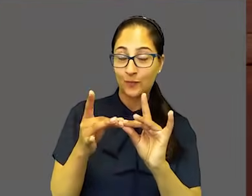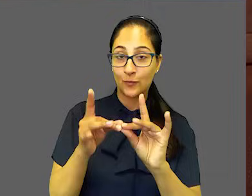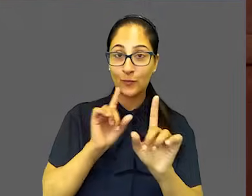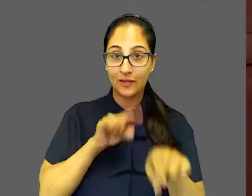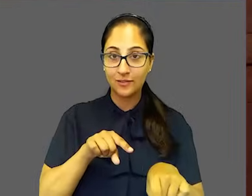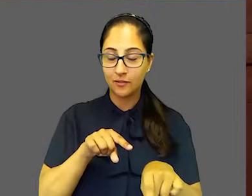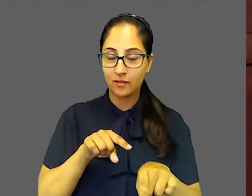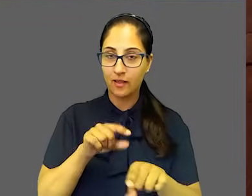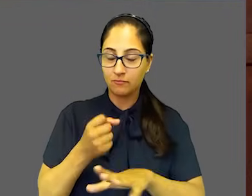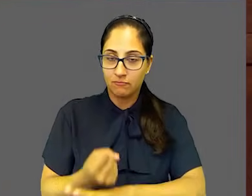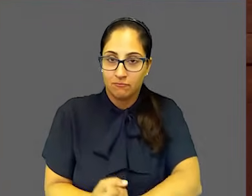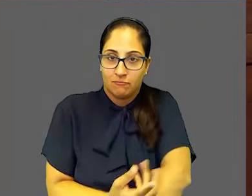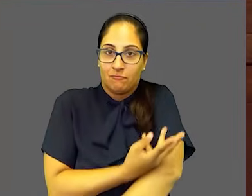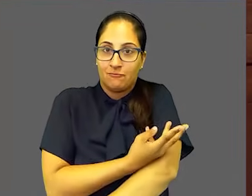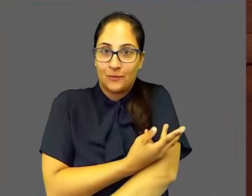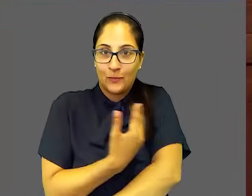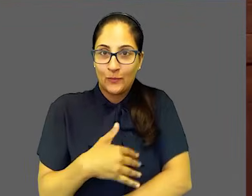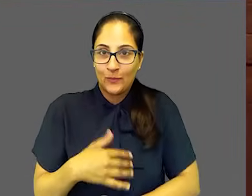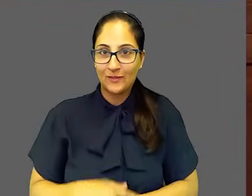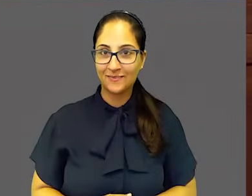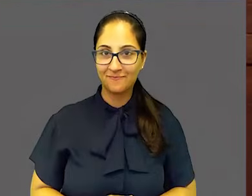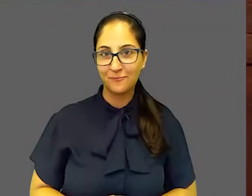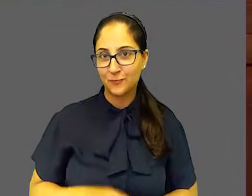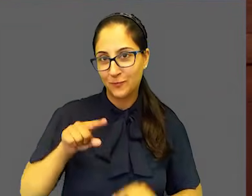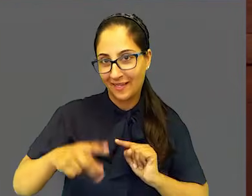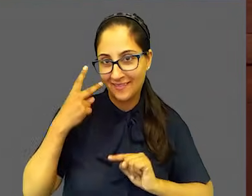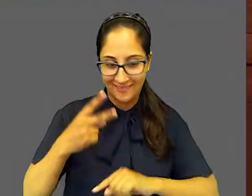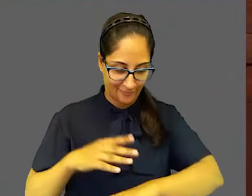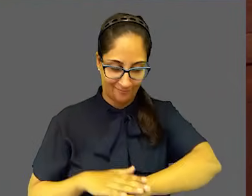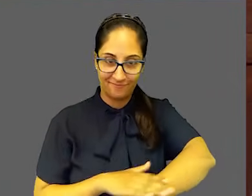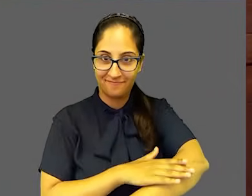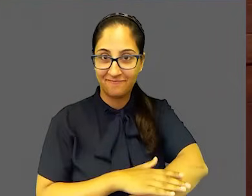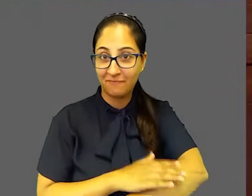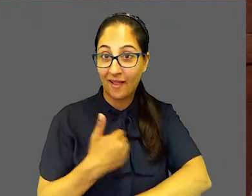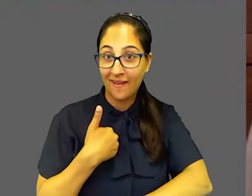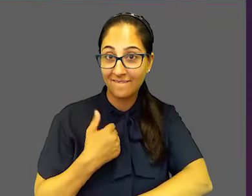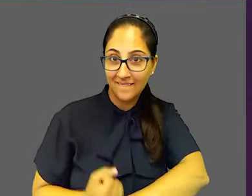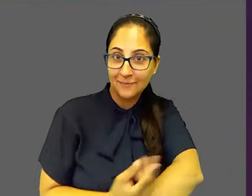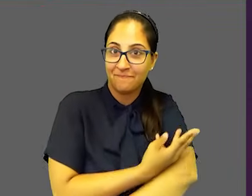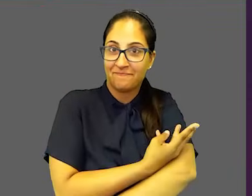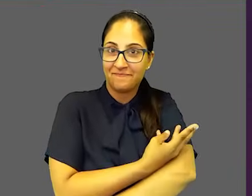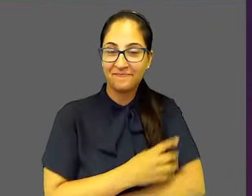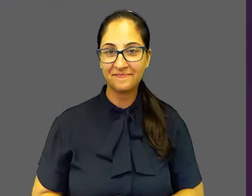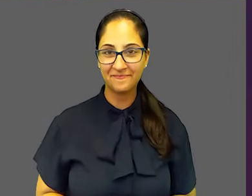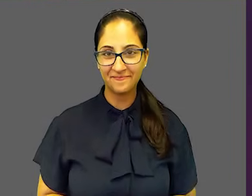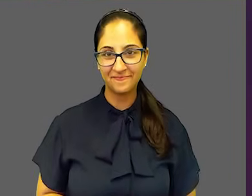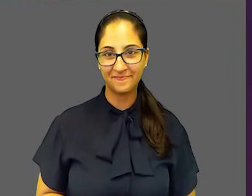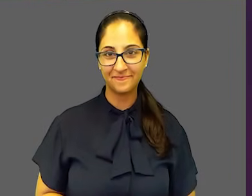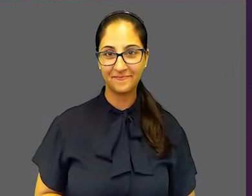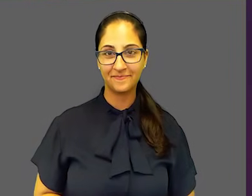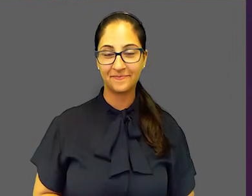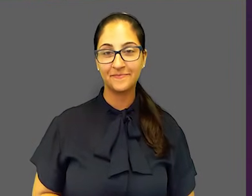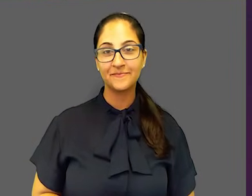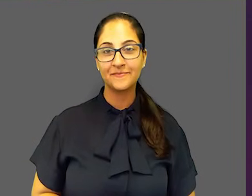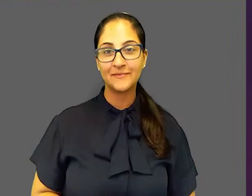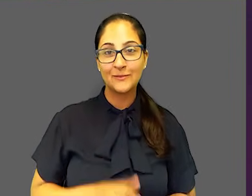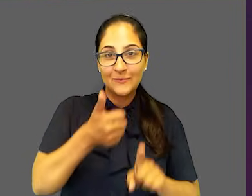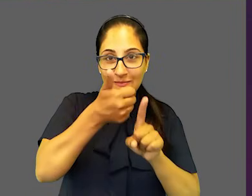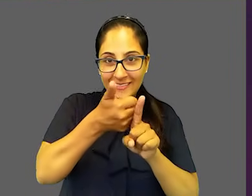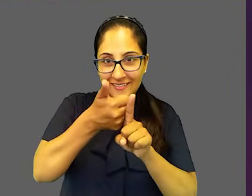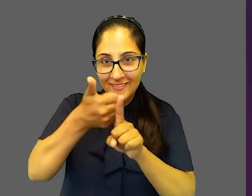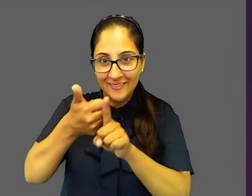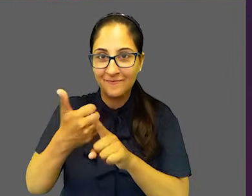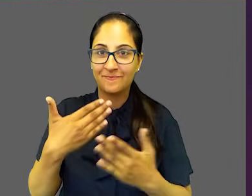that, little short on hair on the top here, but I promise you they're there. And, I want to thank each one of